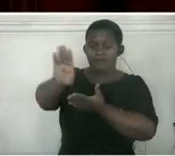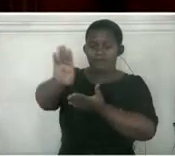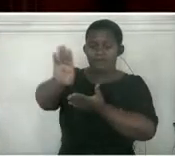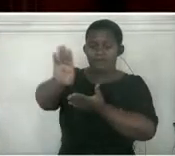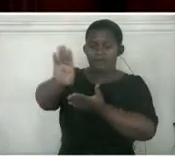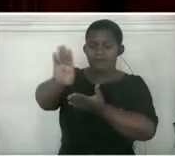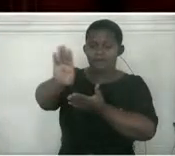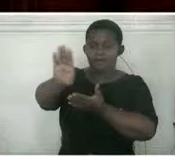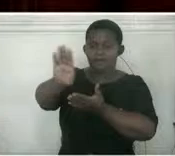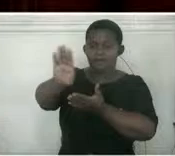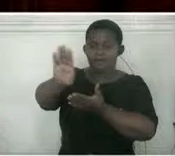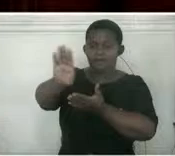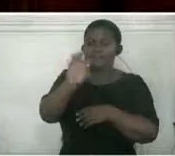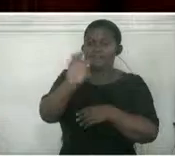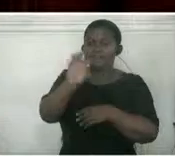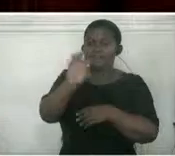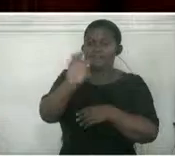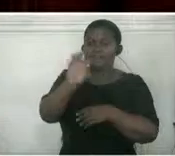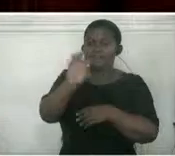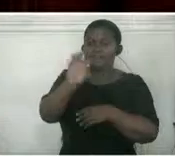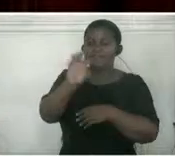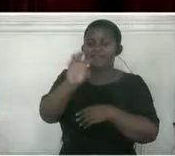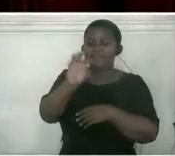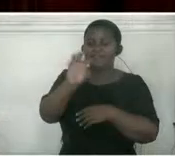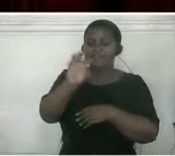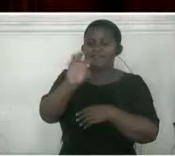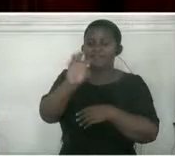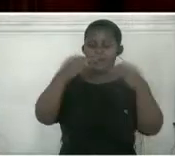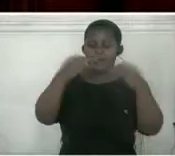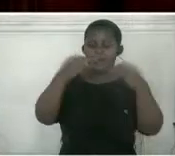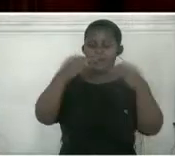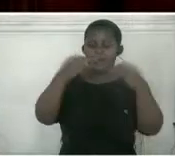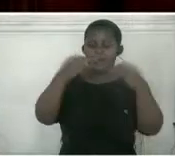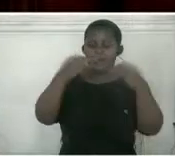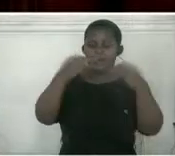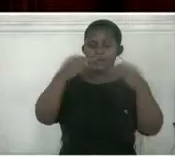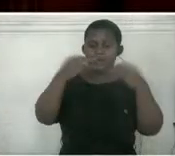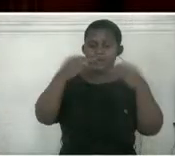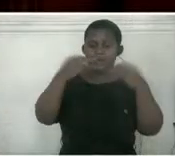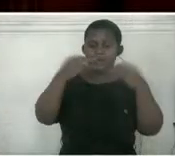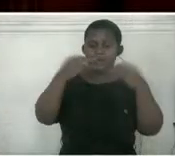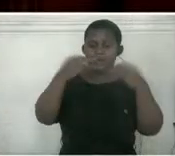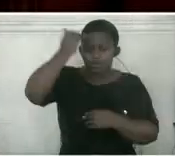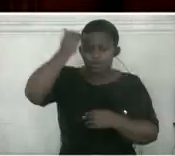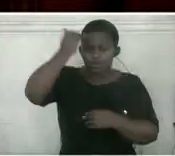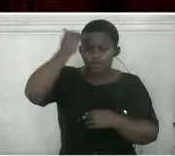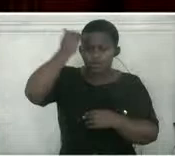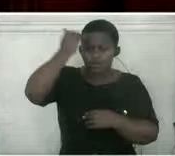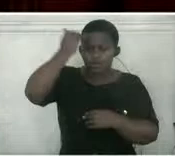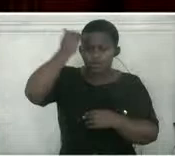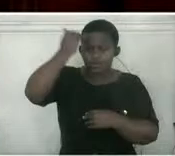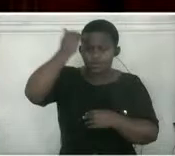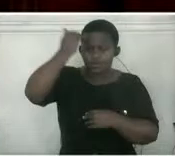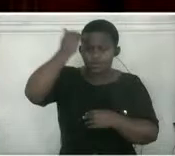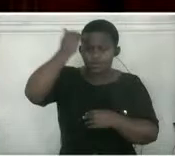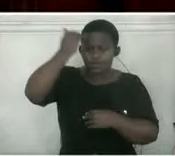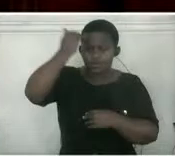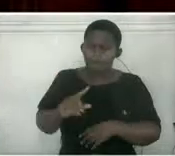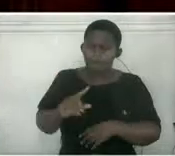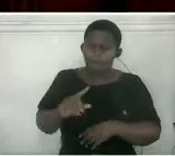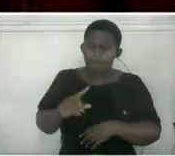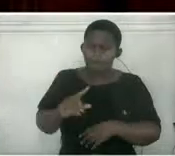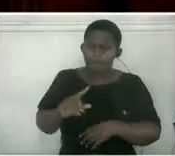at 50,000 per business. Siyazi ukuthi kunengxaki la abantu bonke befuna ukuhlomula